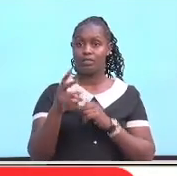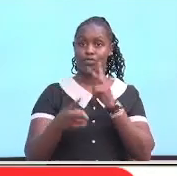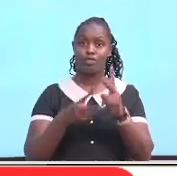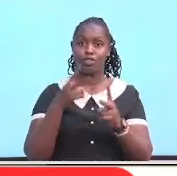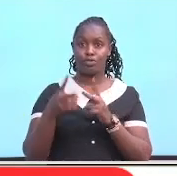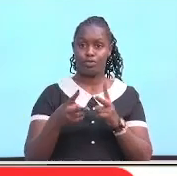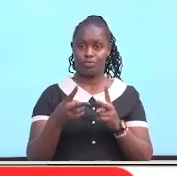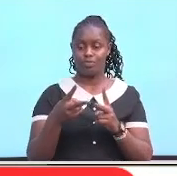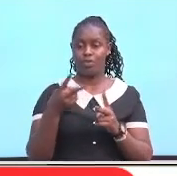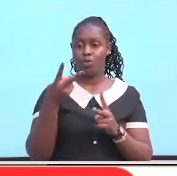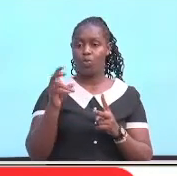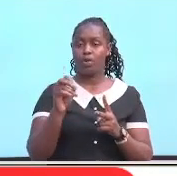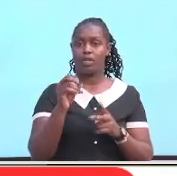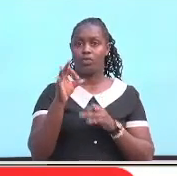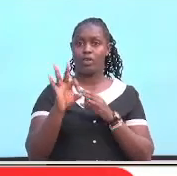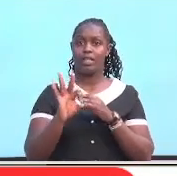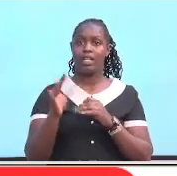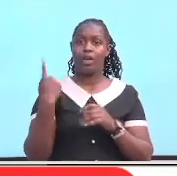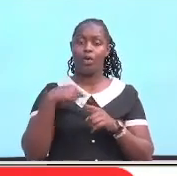2022-23,